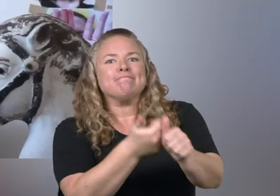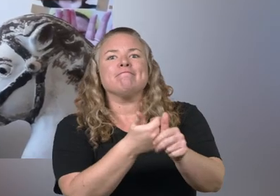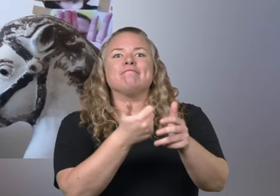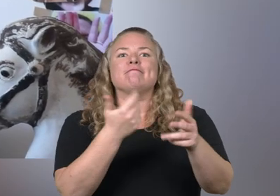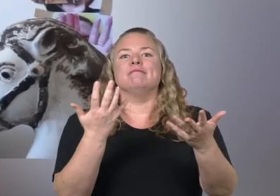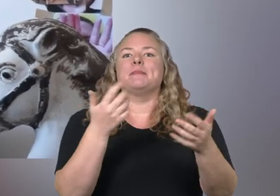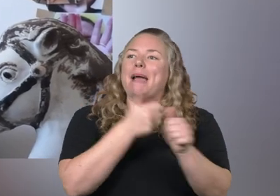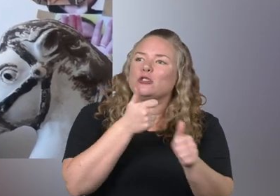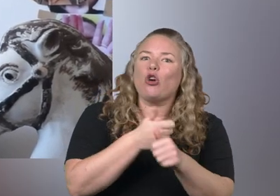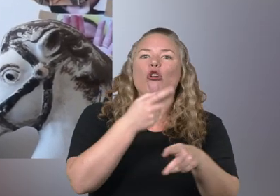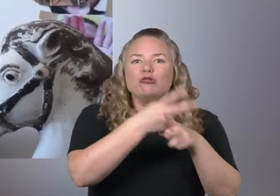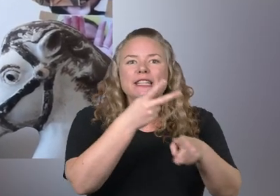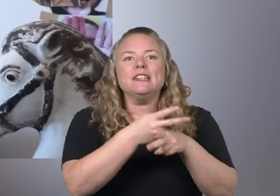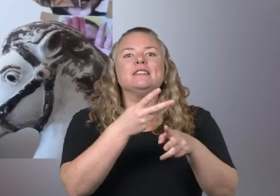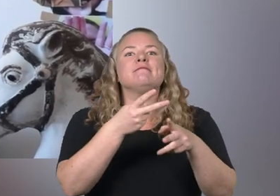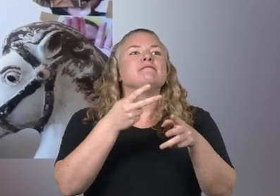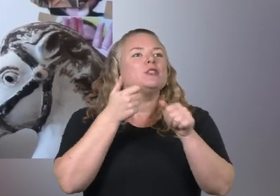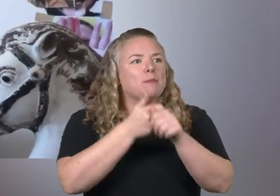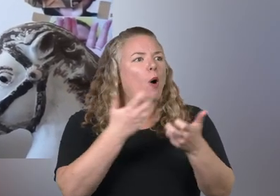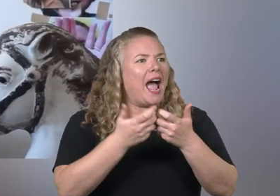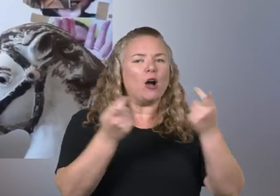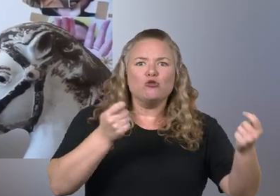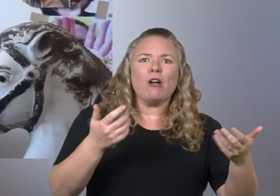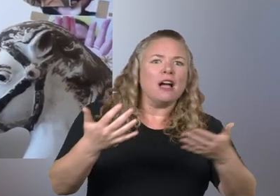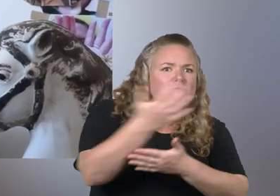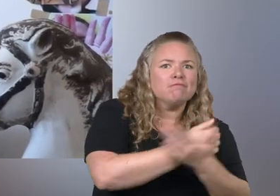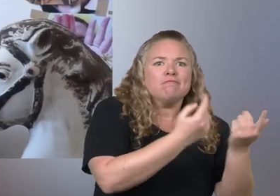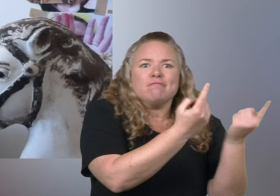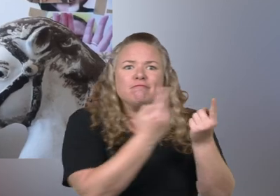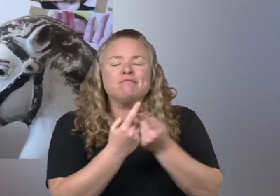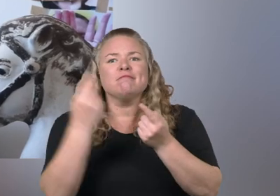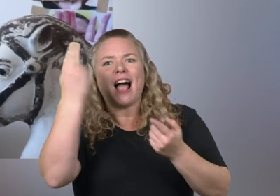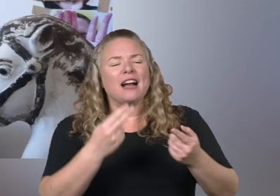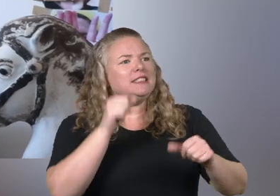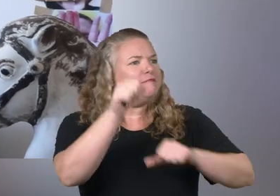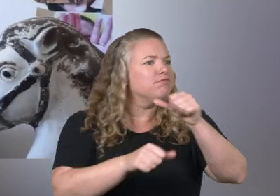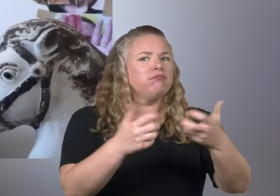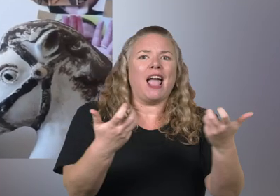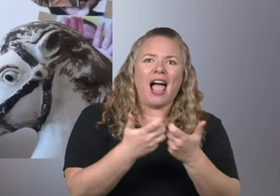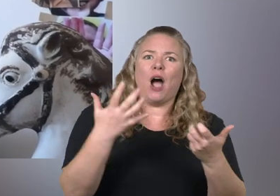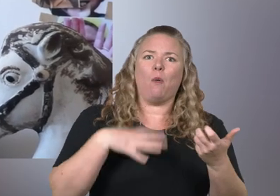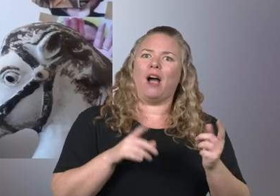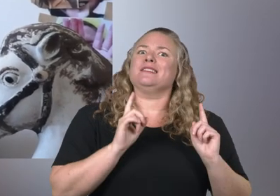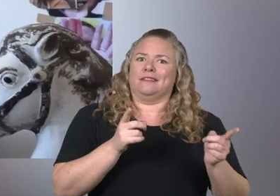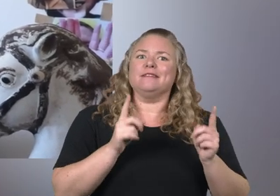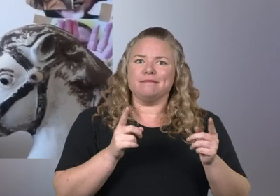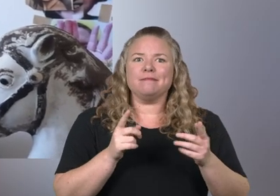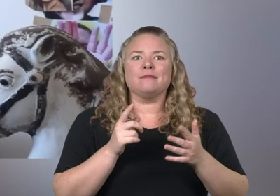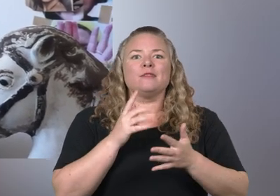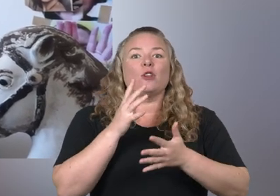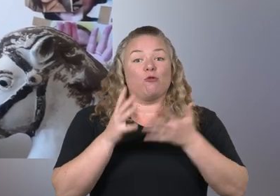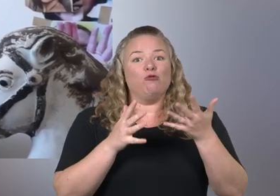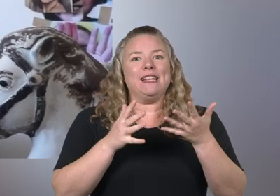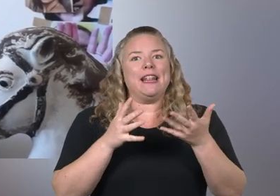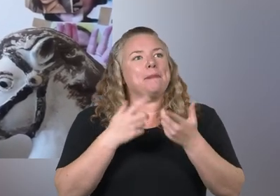and support for curatorial practice, artistic practice. So it's being, in some